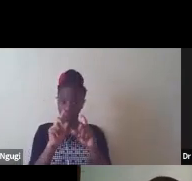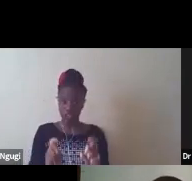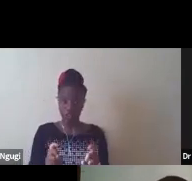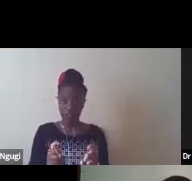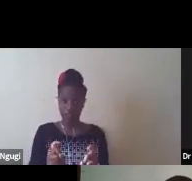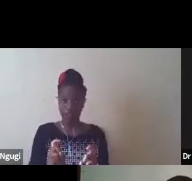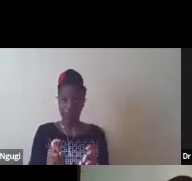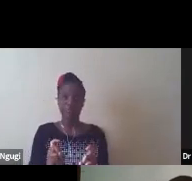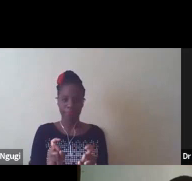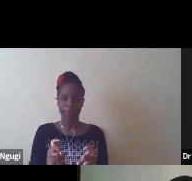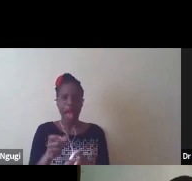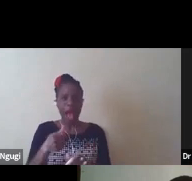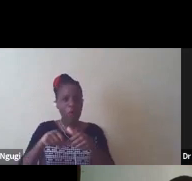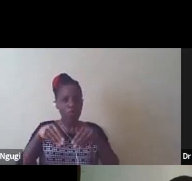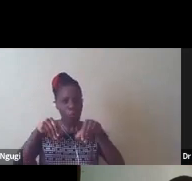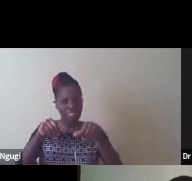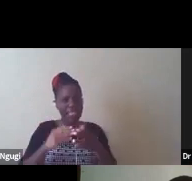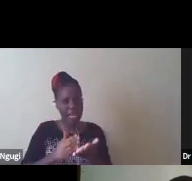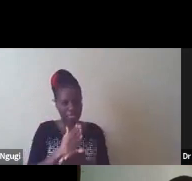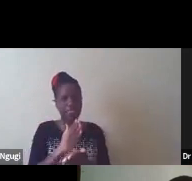whether quality rights,